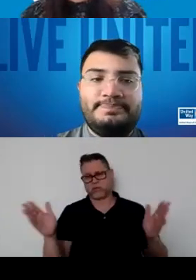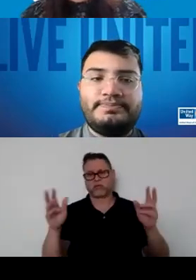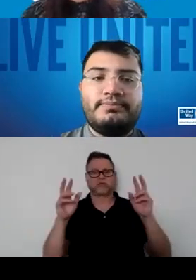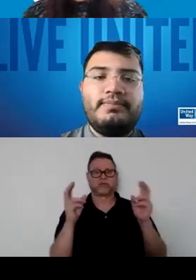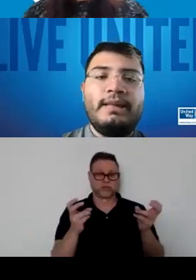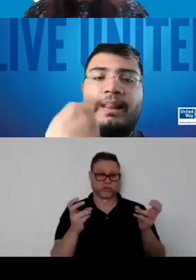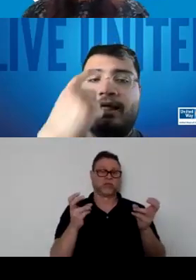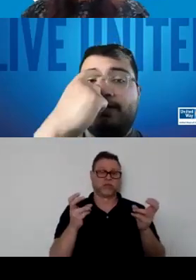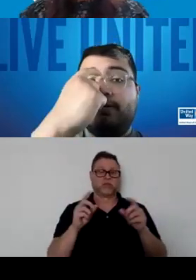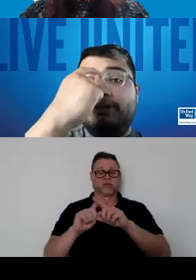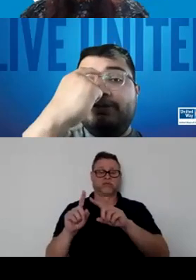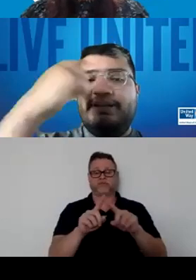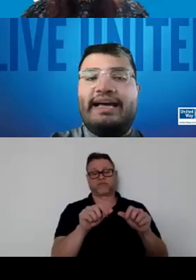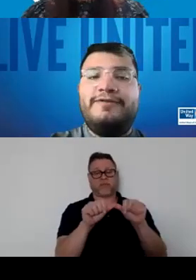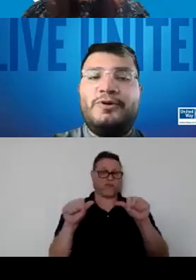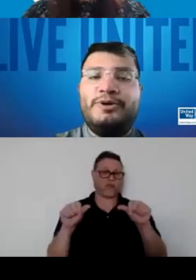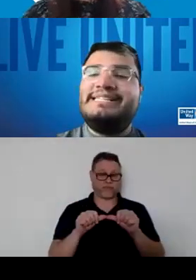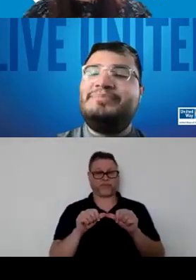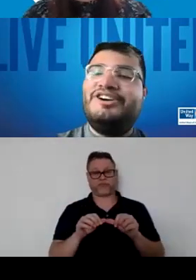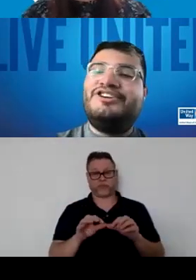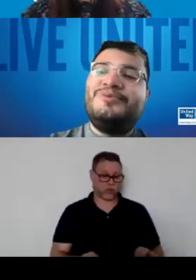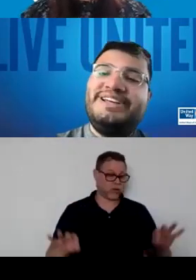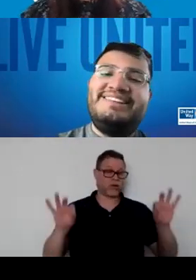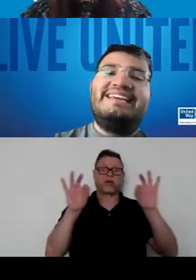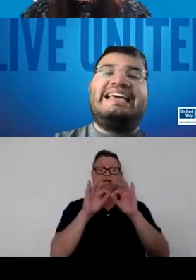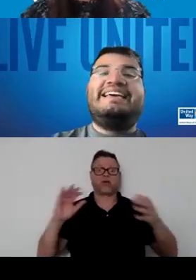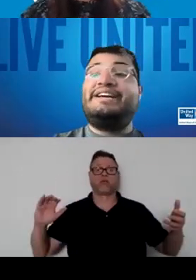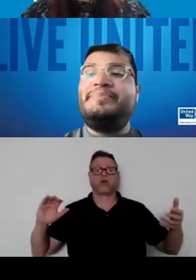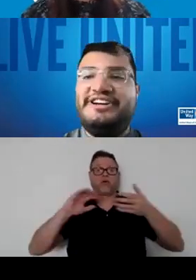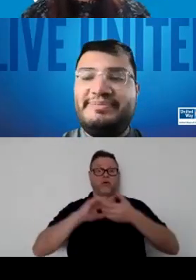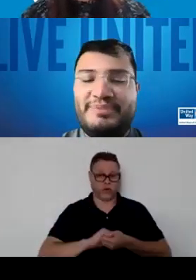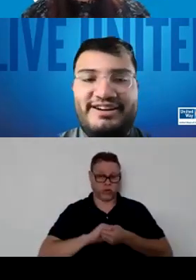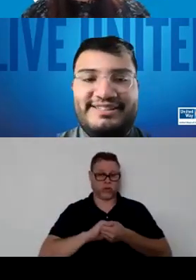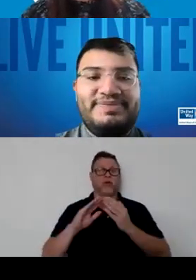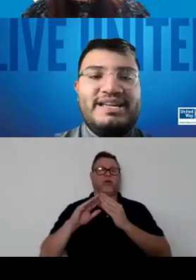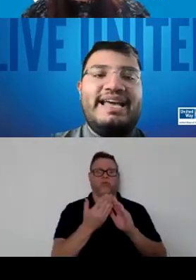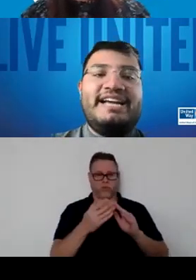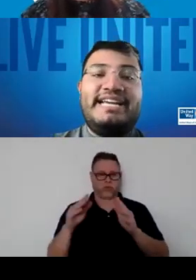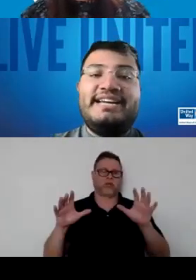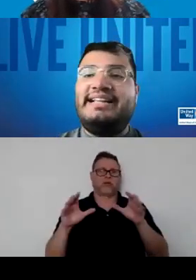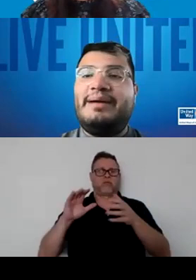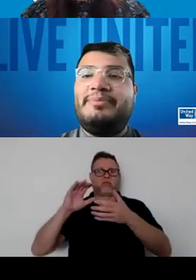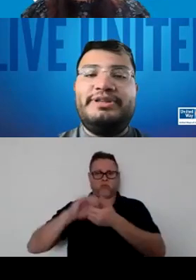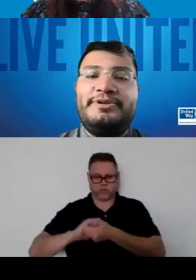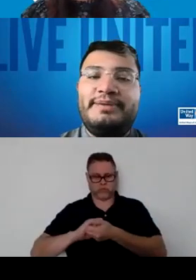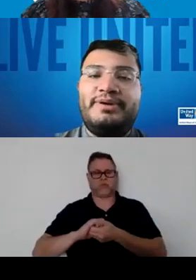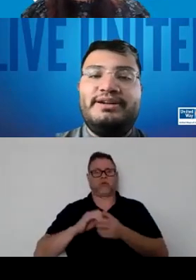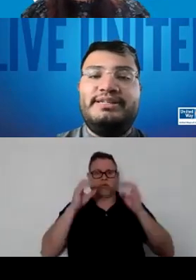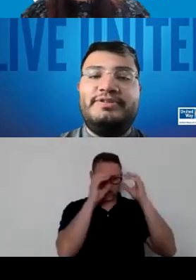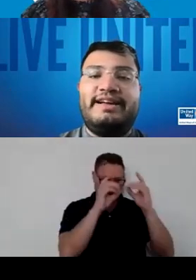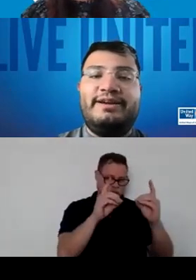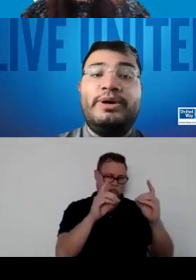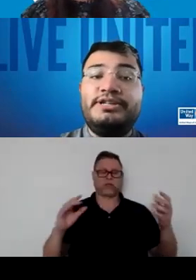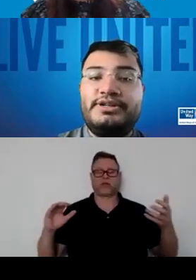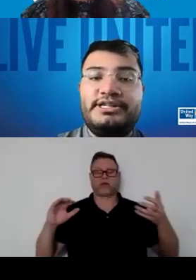areas. Now, critical to that, of course, is partnering with community partners. Educators collaborate with community partners